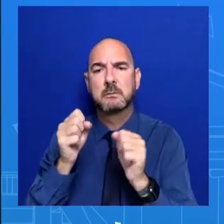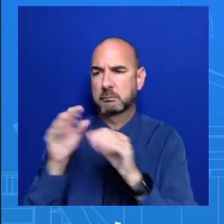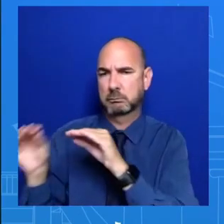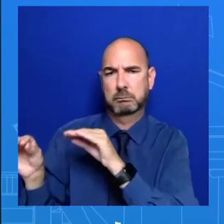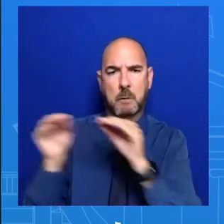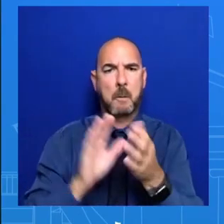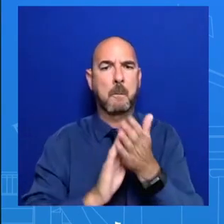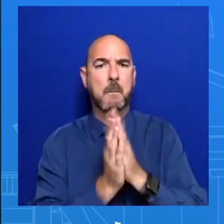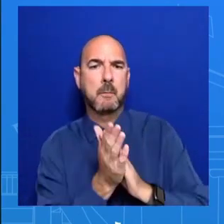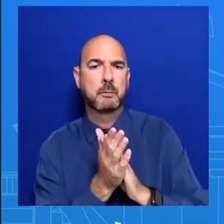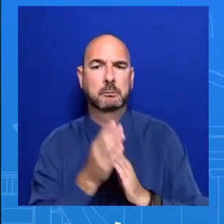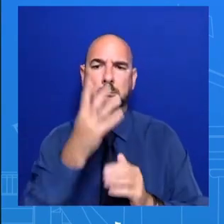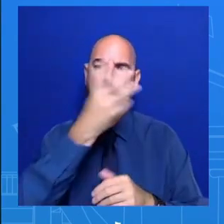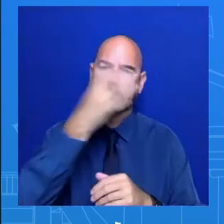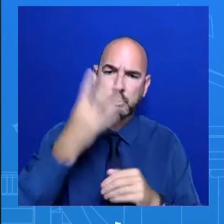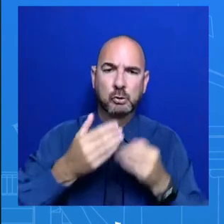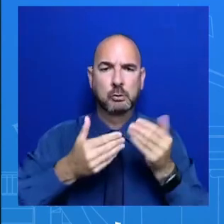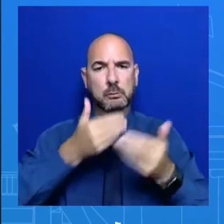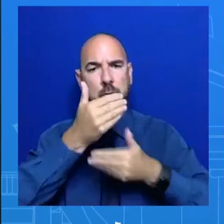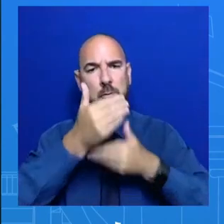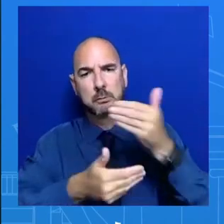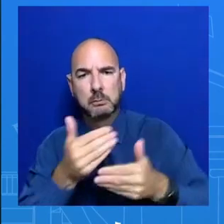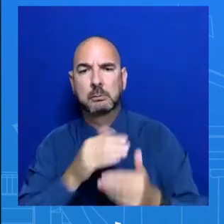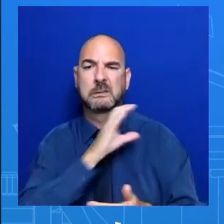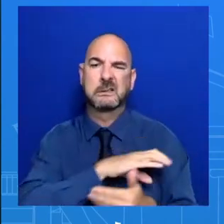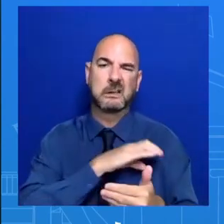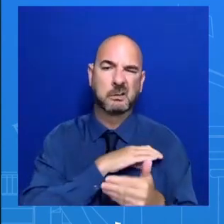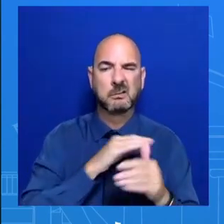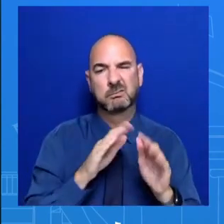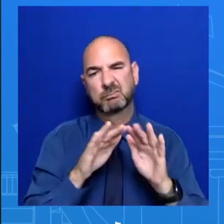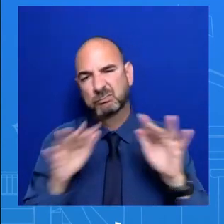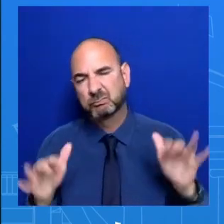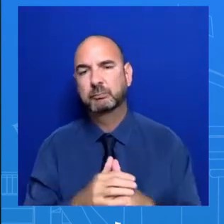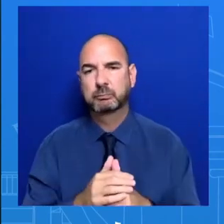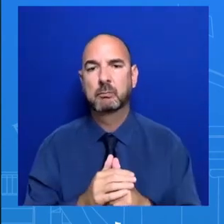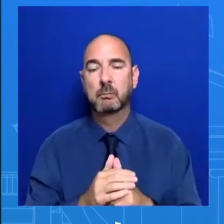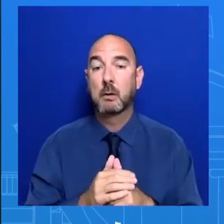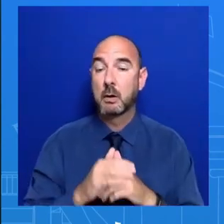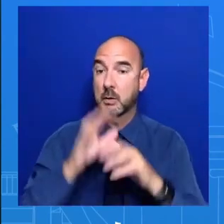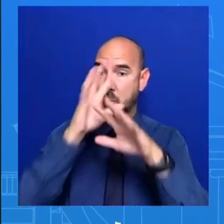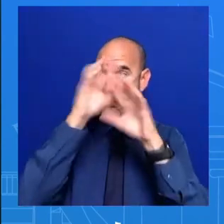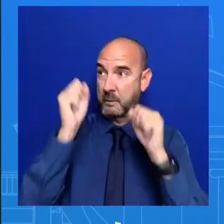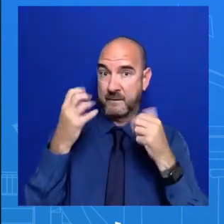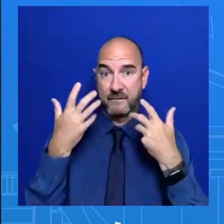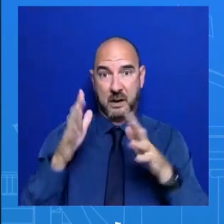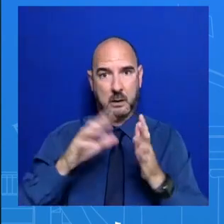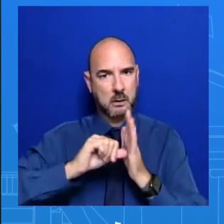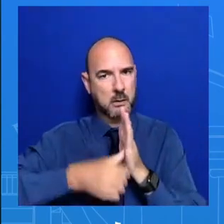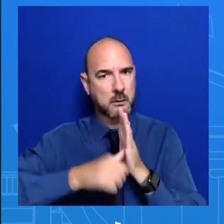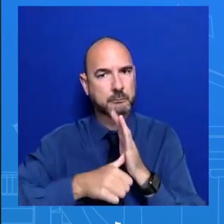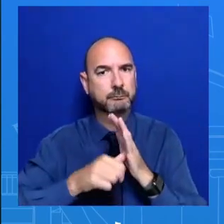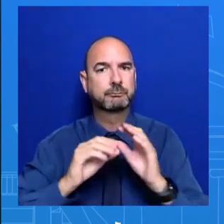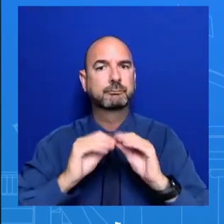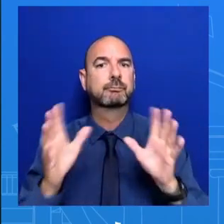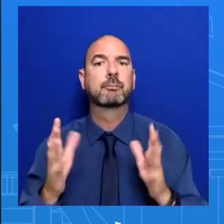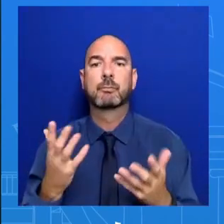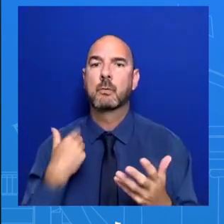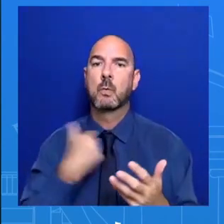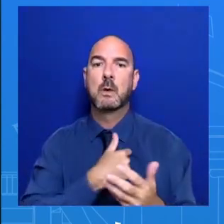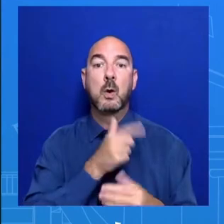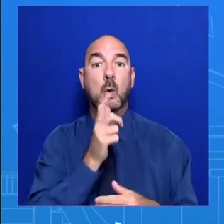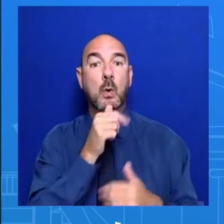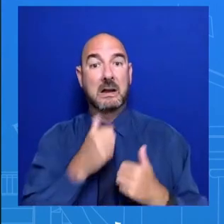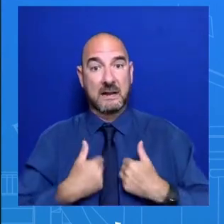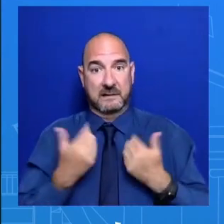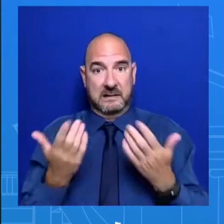president is clear about where he stands. He believes we are a nation of immigrants and a nation of laws.